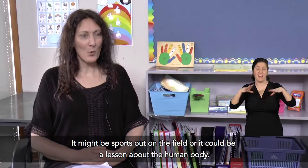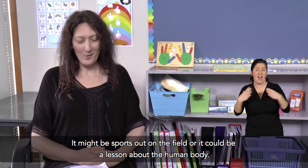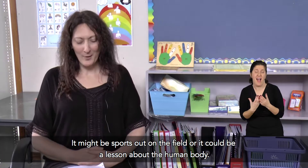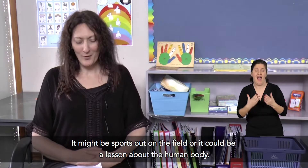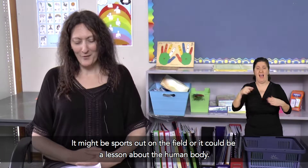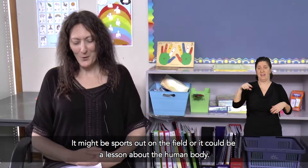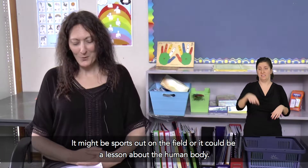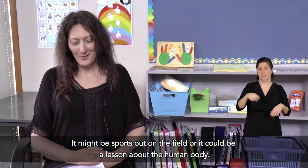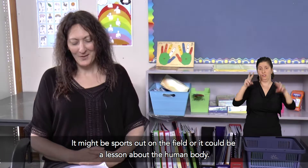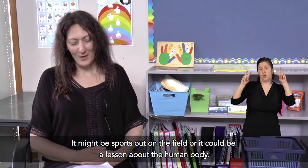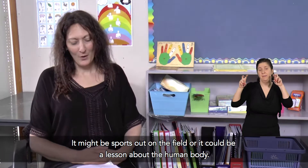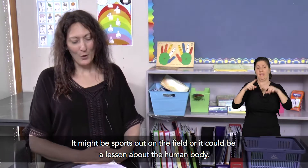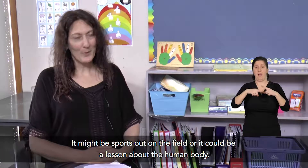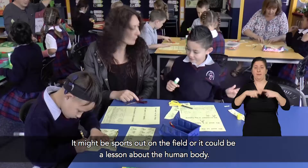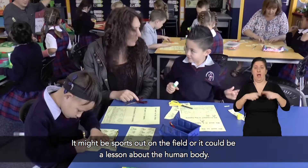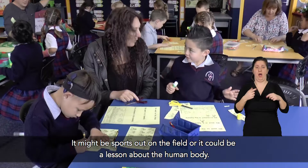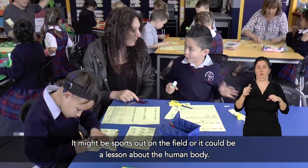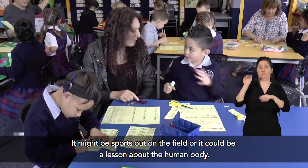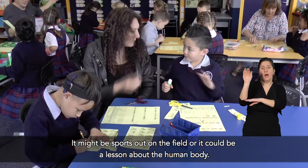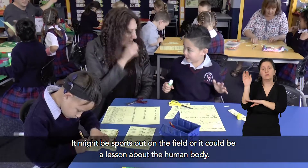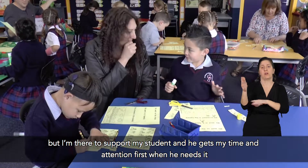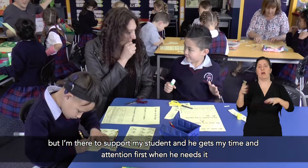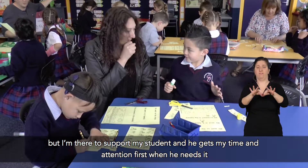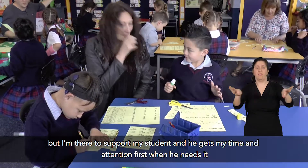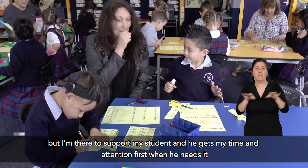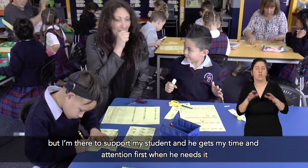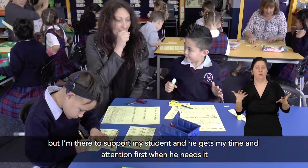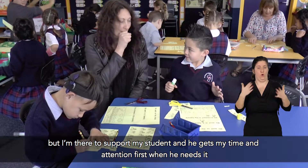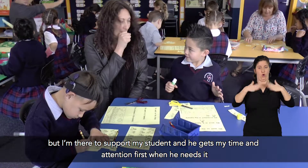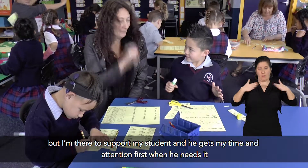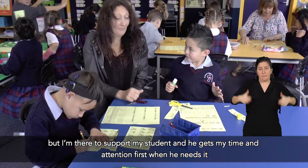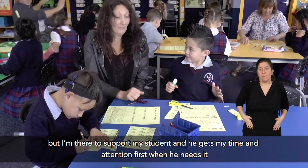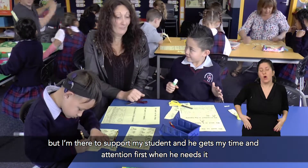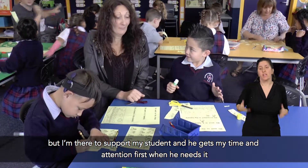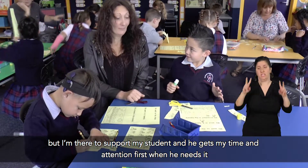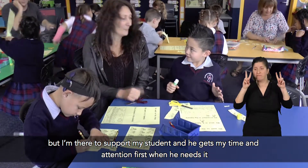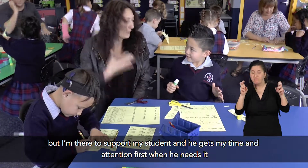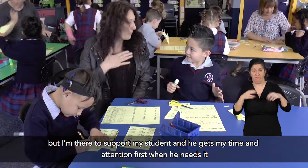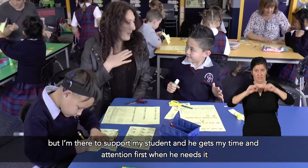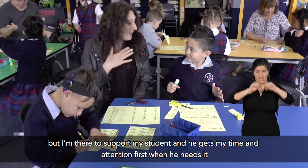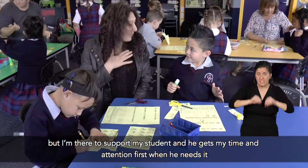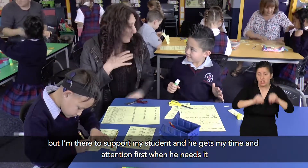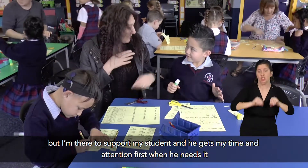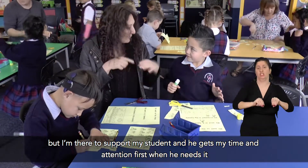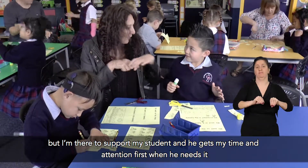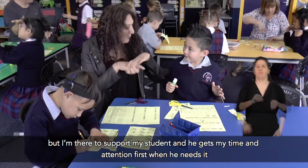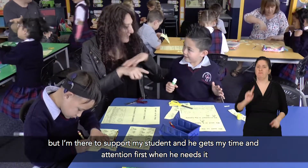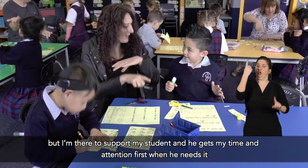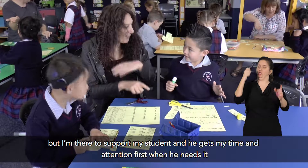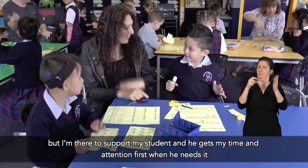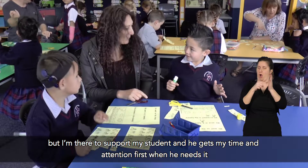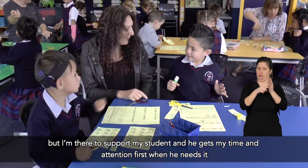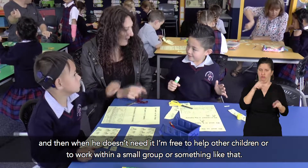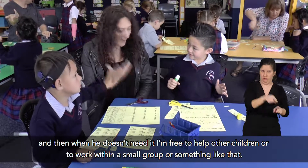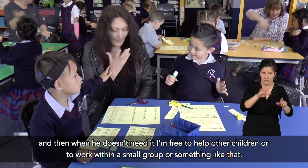be sports out on the field, it could be a lesson about the human body. I'm there to support my student and he gets my time and attention first